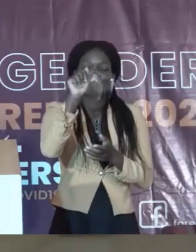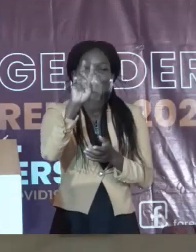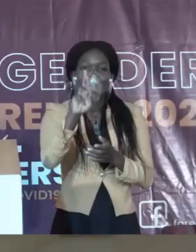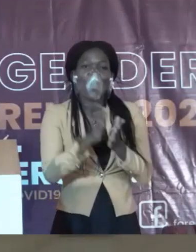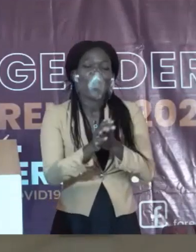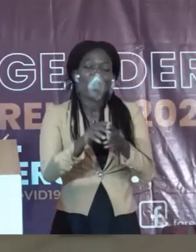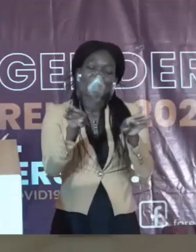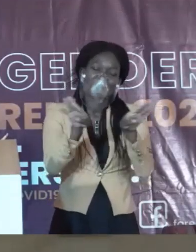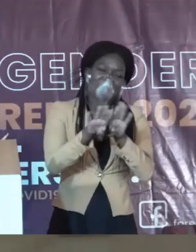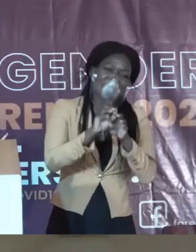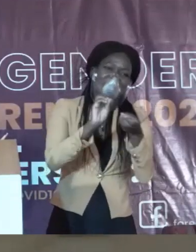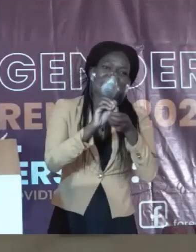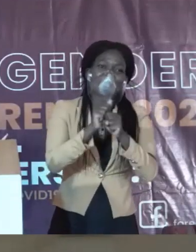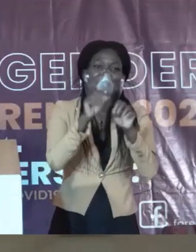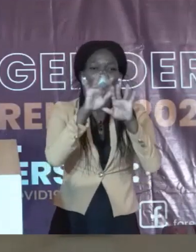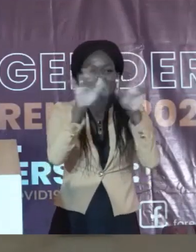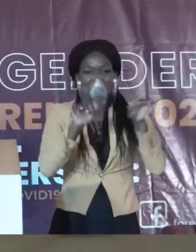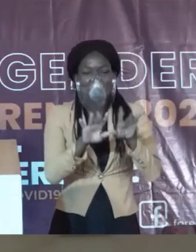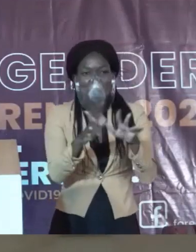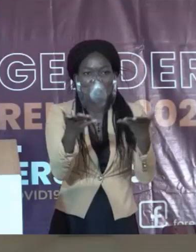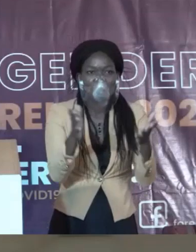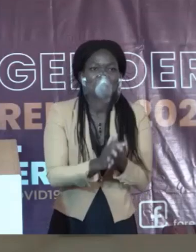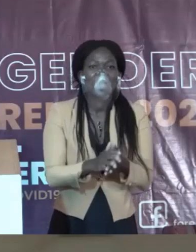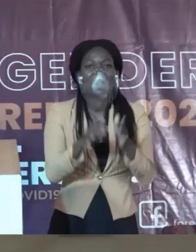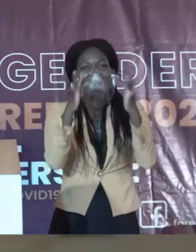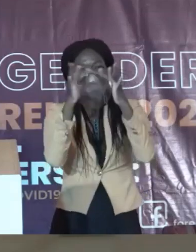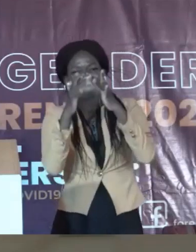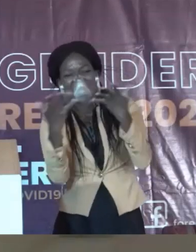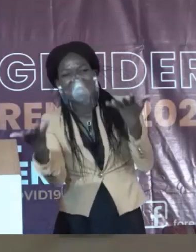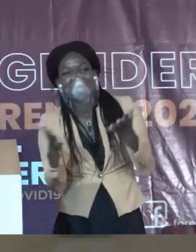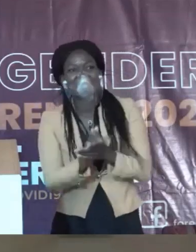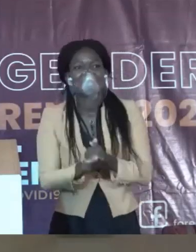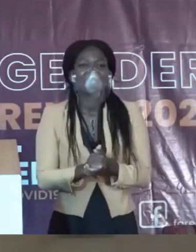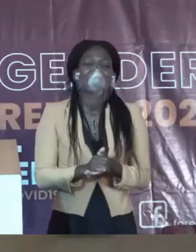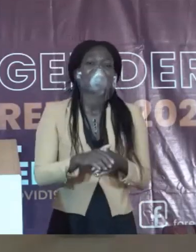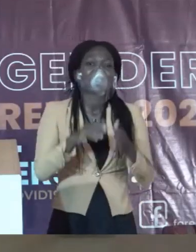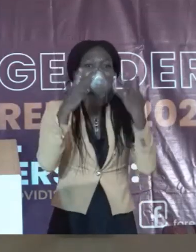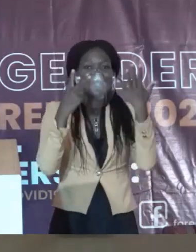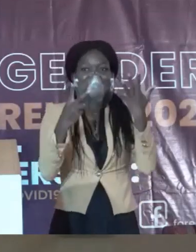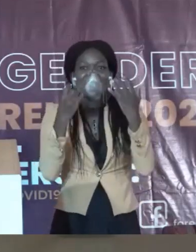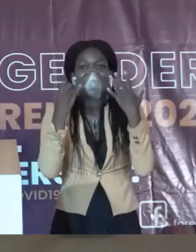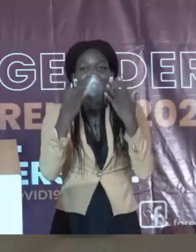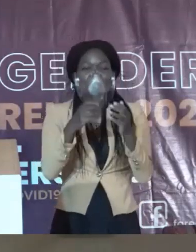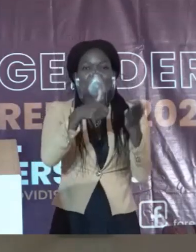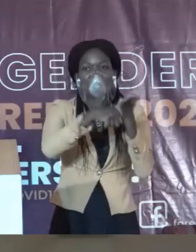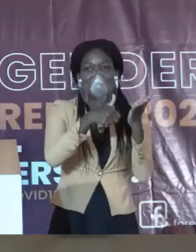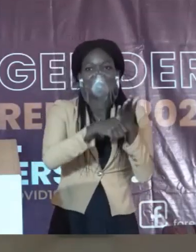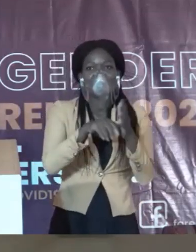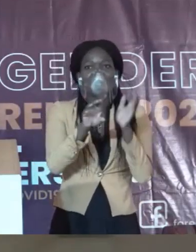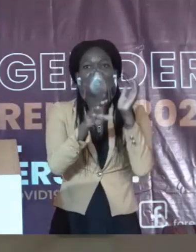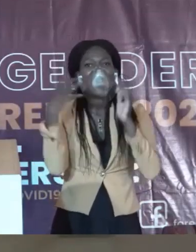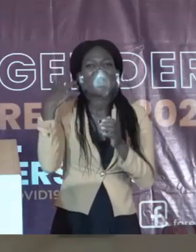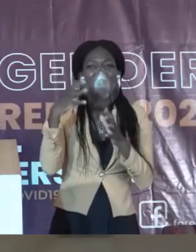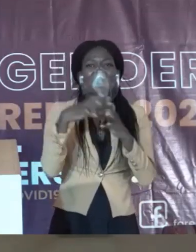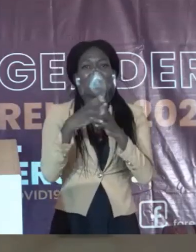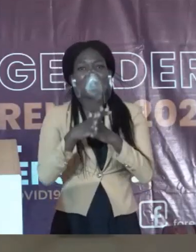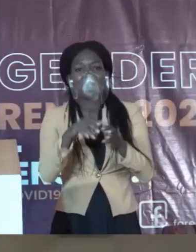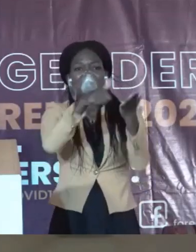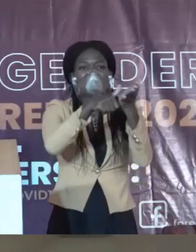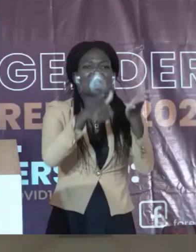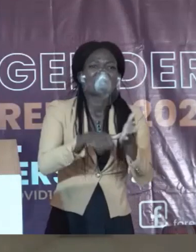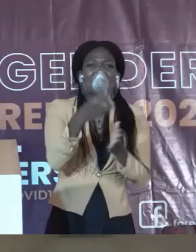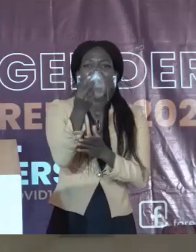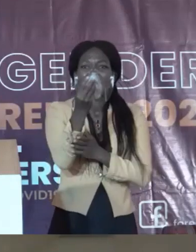spaces? Issues of debt. Our countries are borrowing now to cater for vaccines. Are we